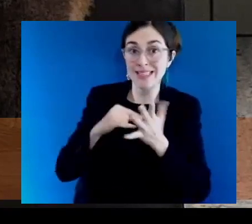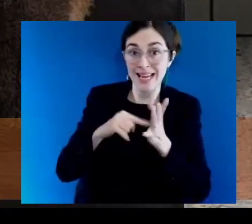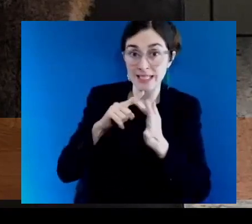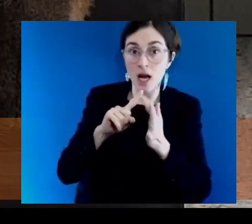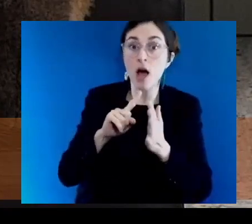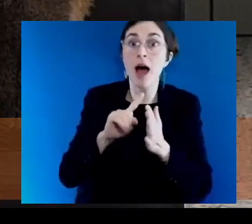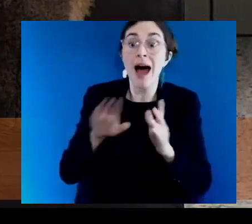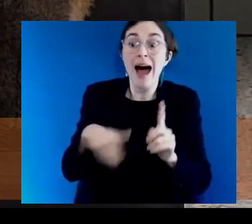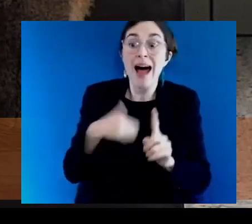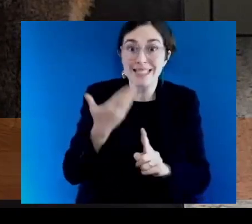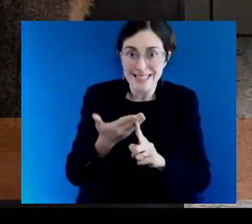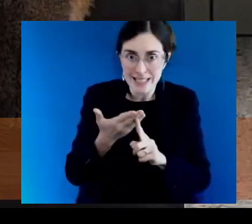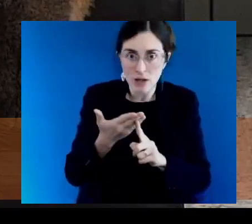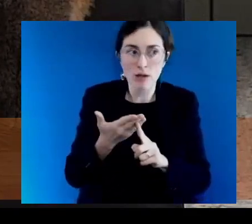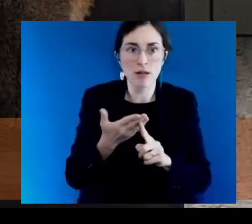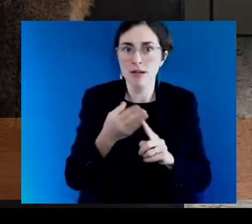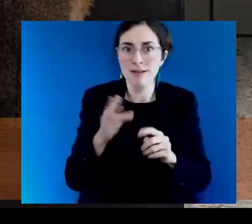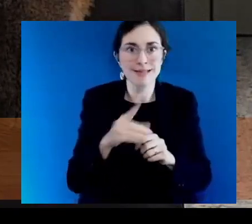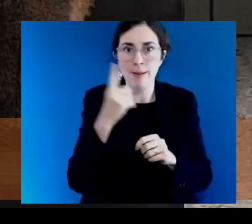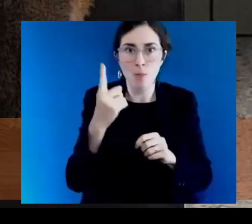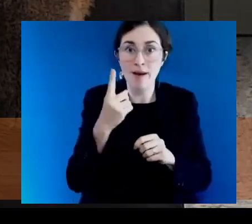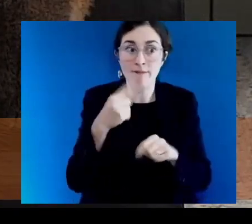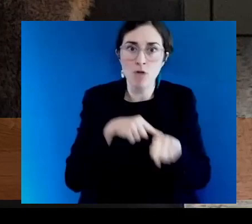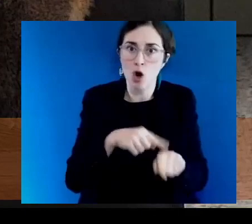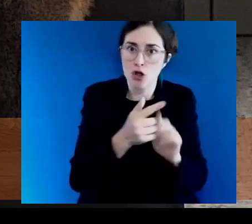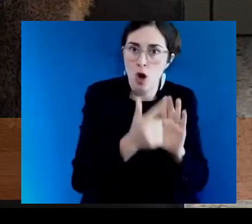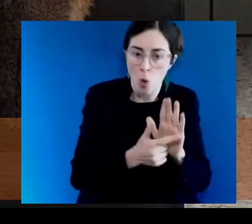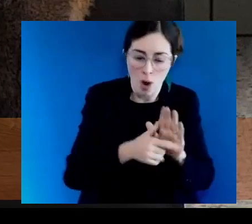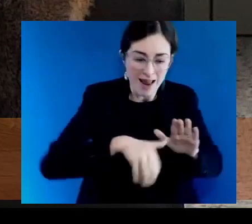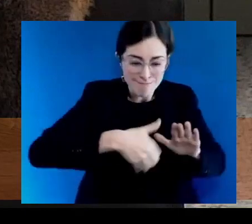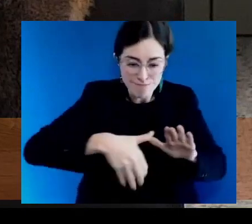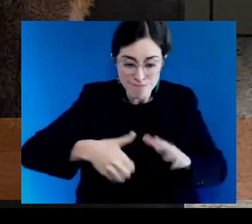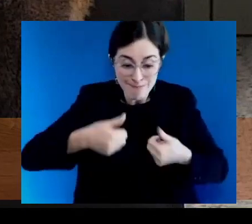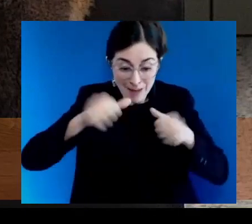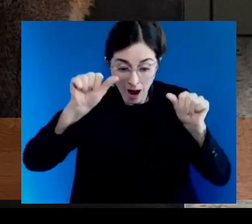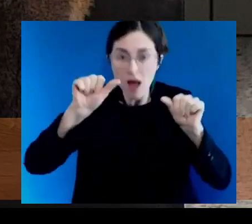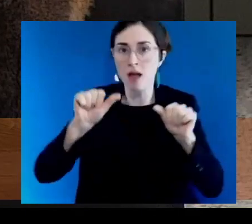extracted? Correct. And I think you mentioned in your